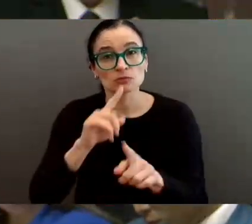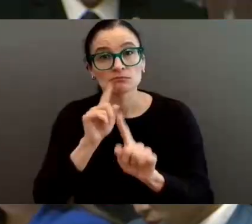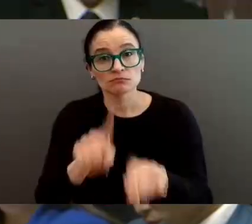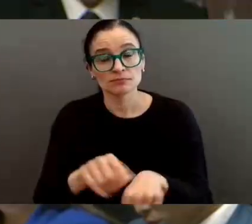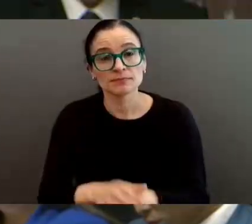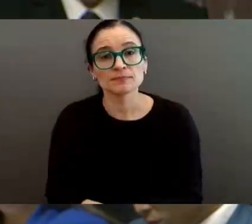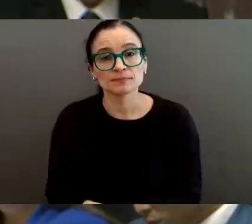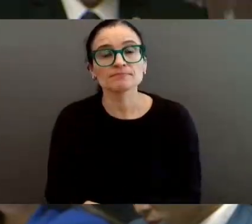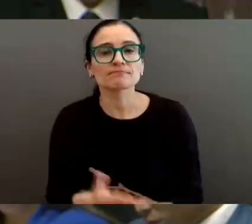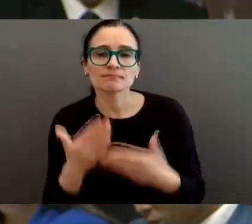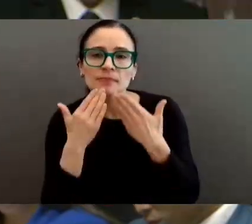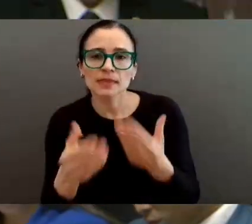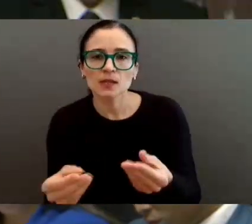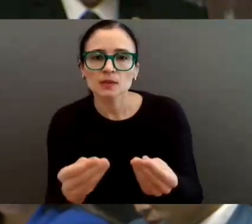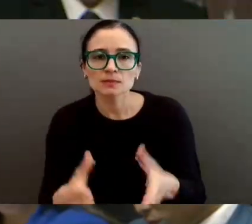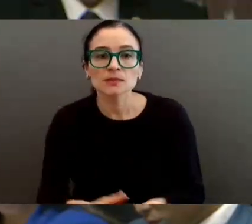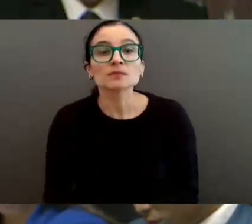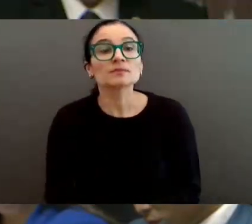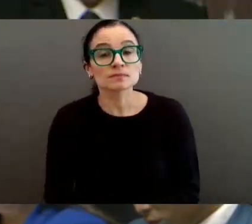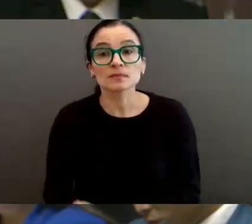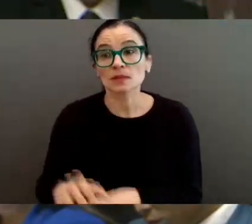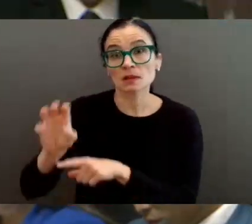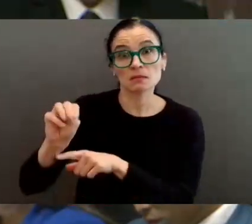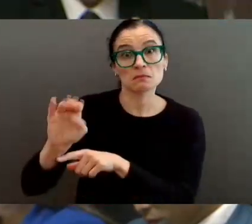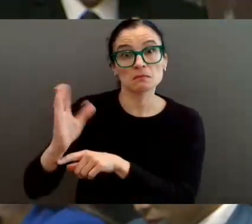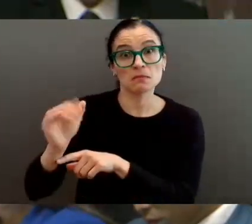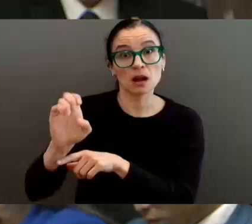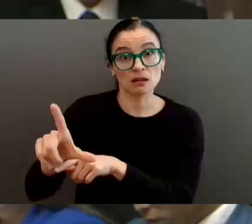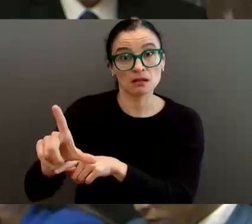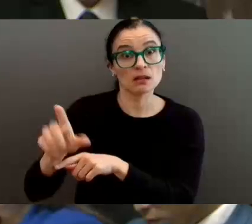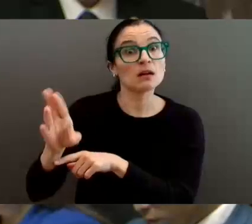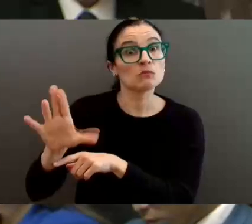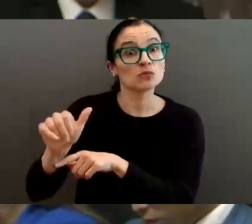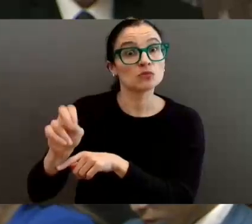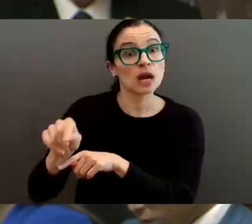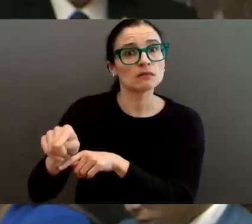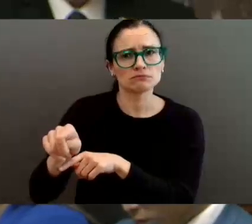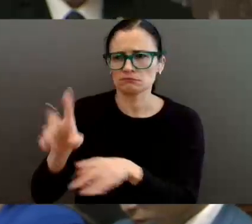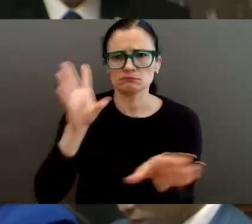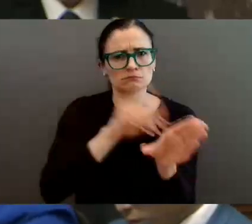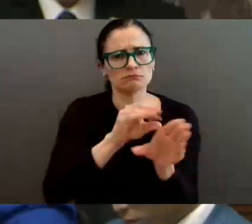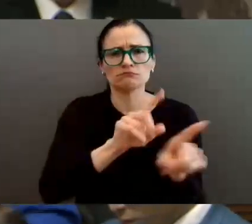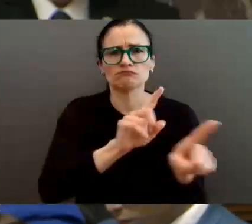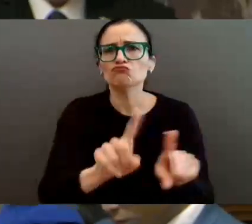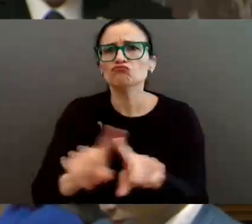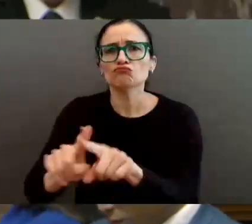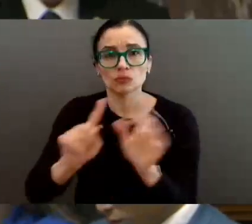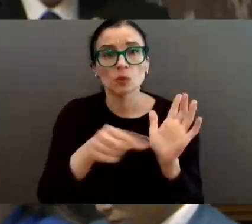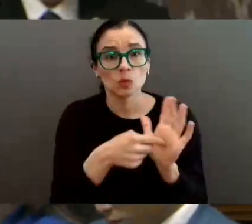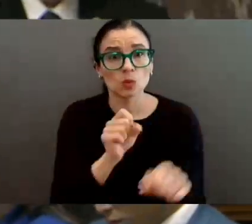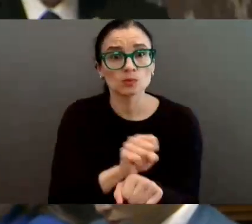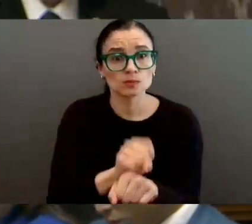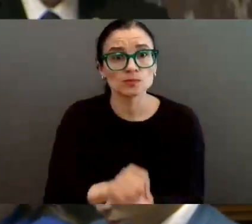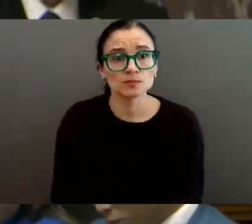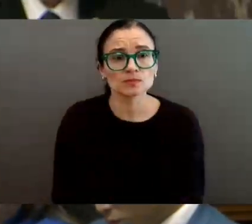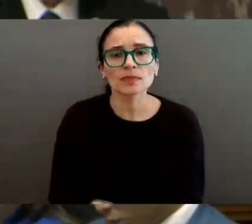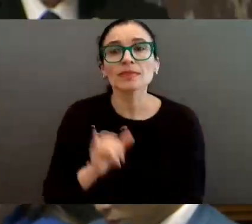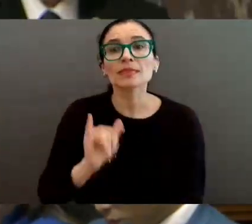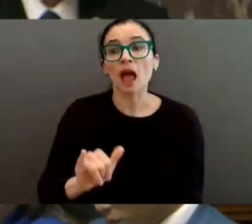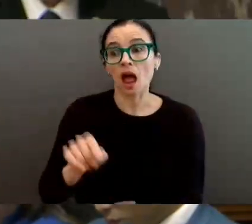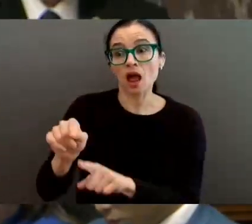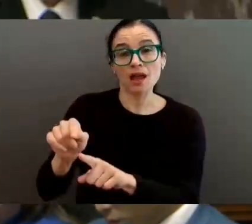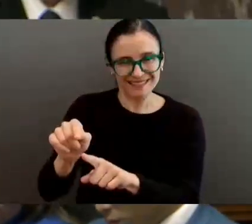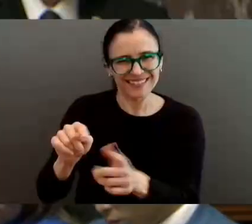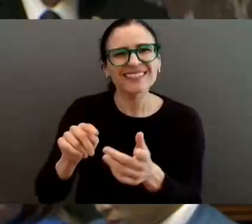held a variety of roles that give him a unique perspective and ability to work with the businesses, the